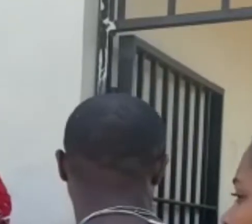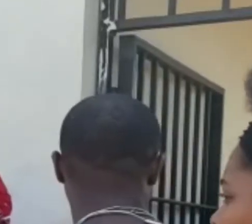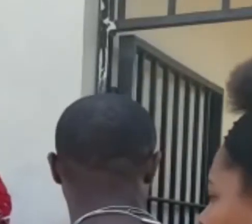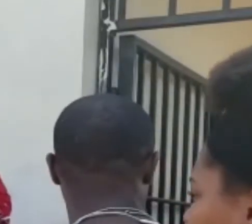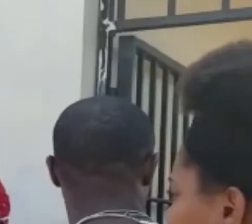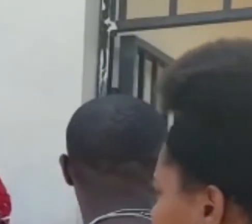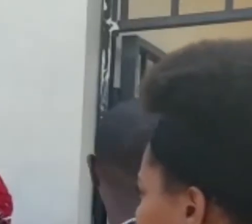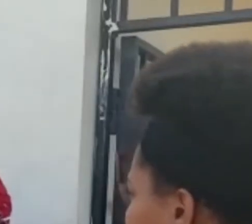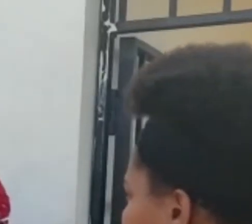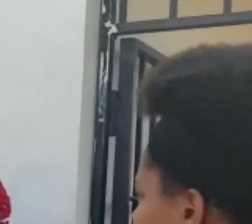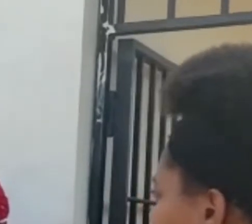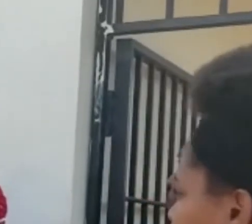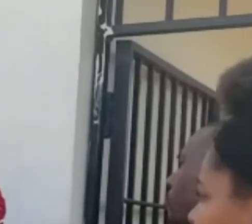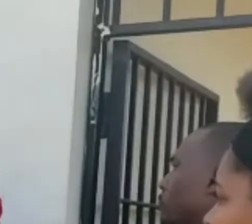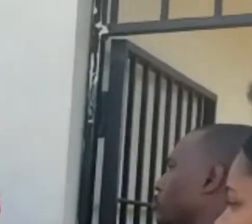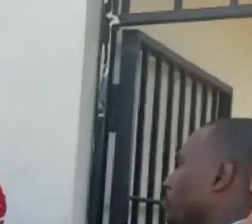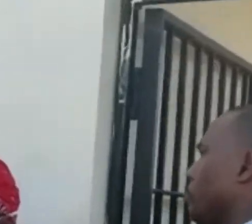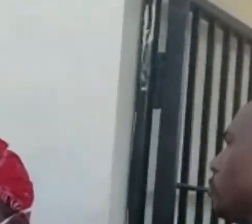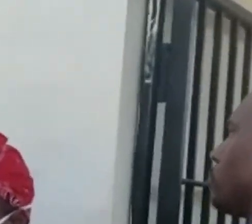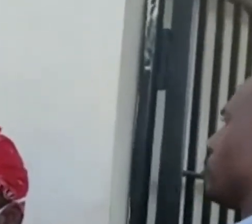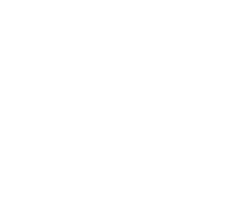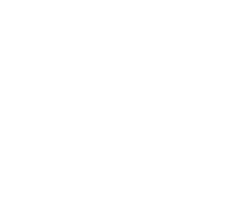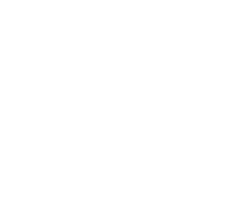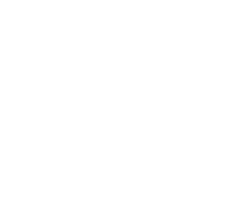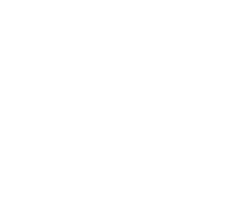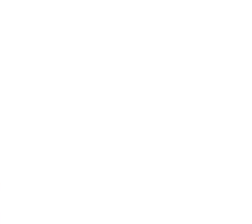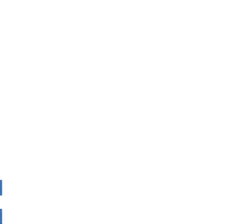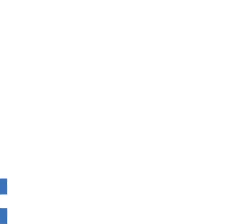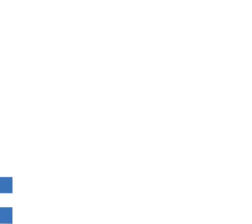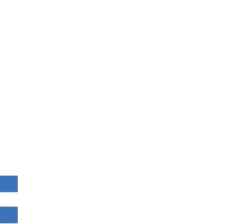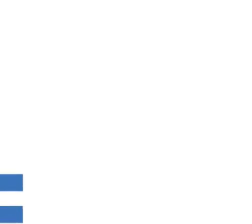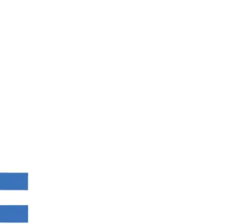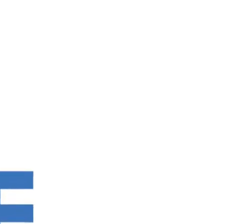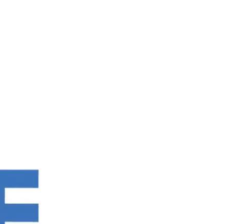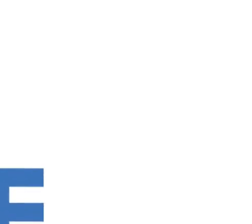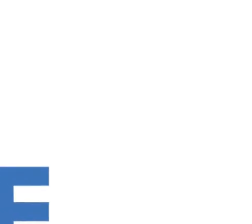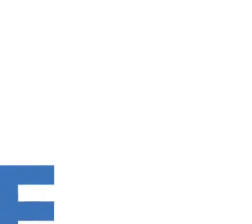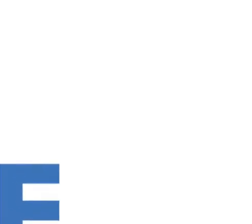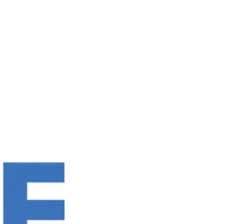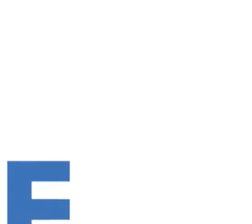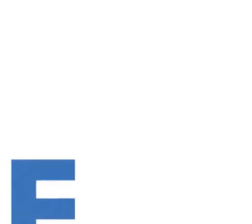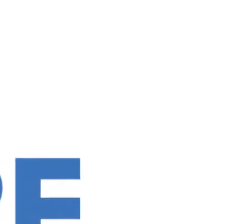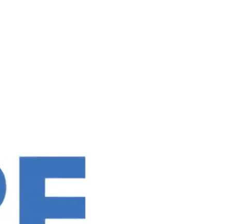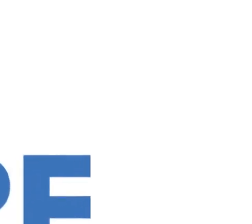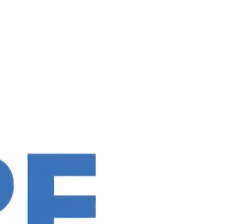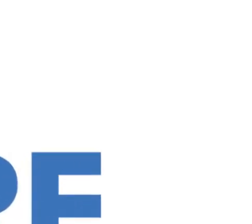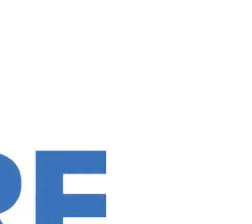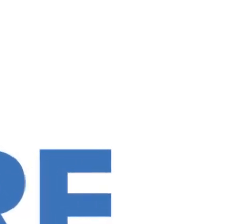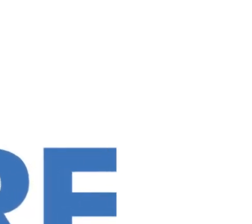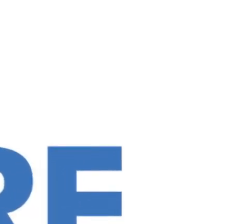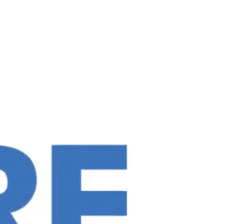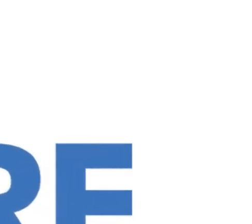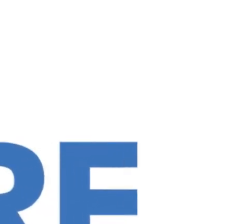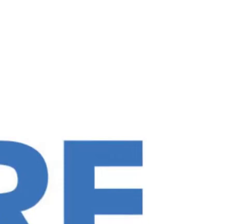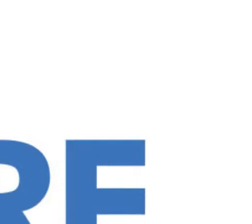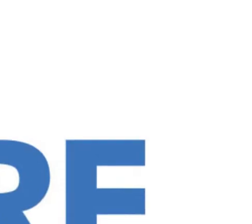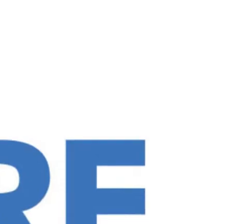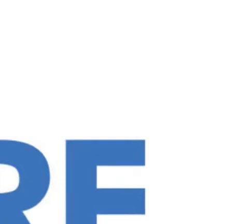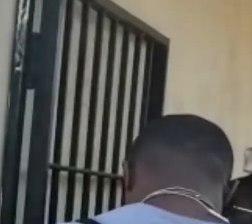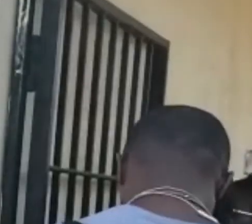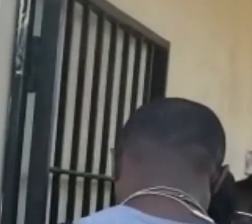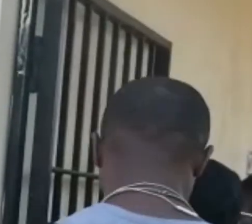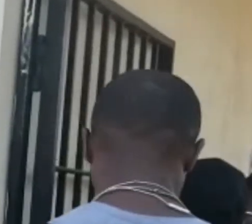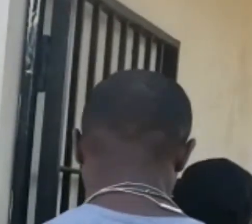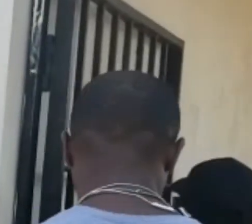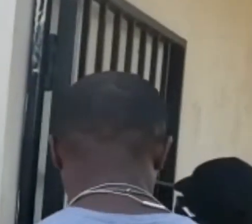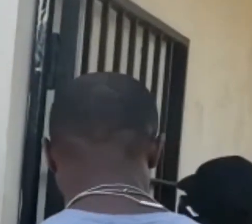provided in the number of applications under the government's Support Employees with a Transfer of Cash program. It involves the